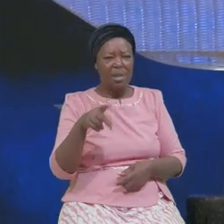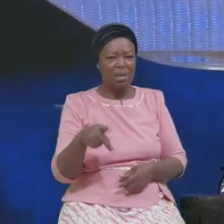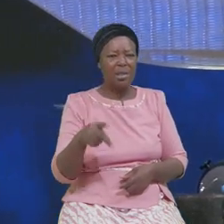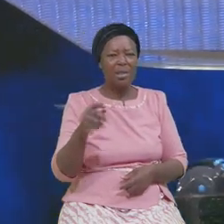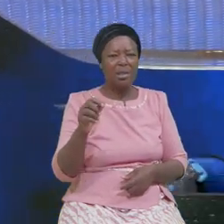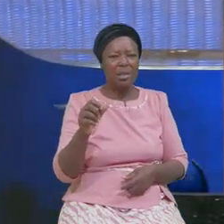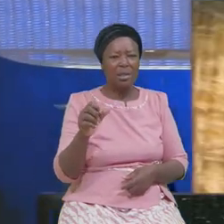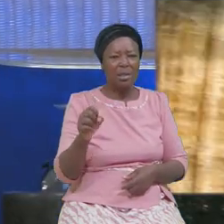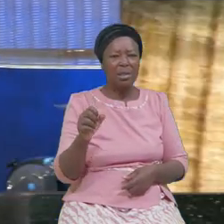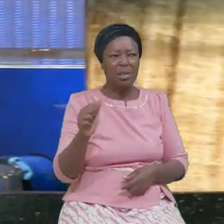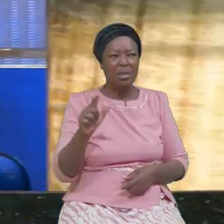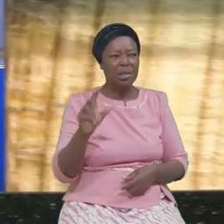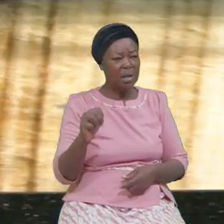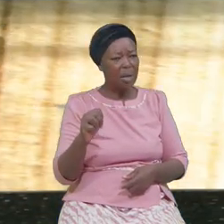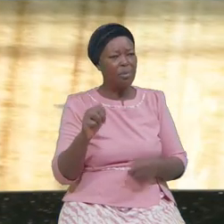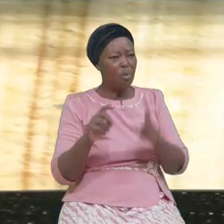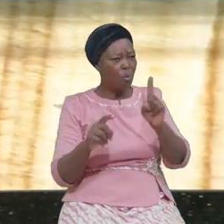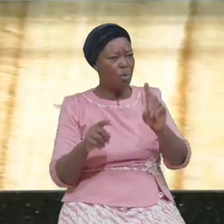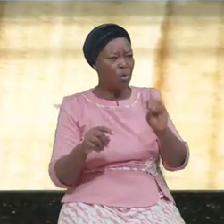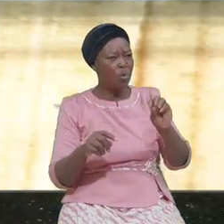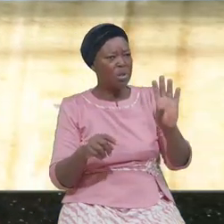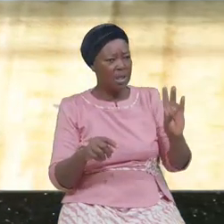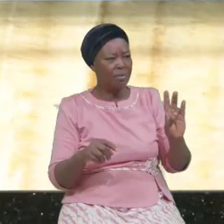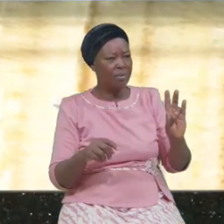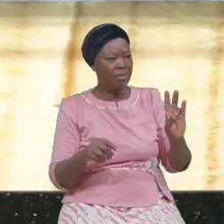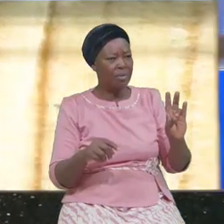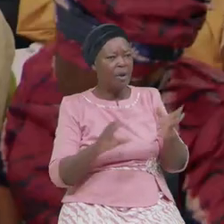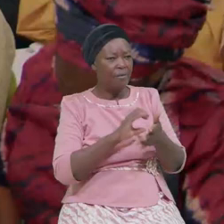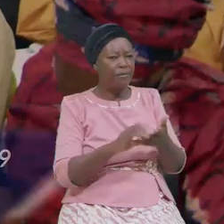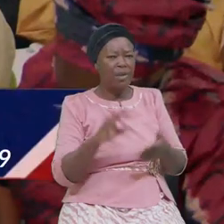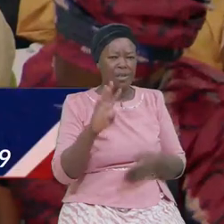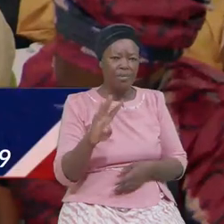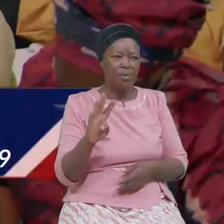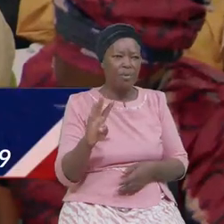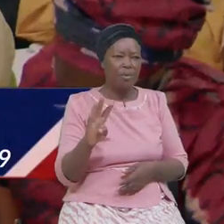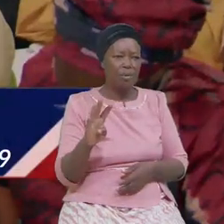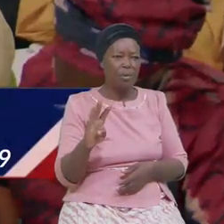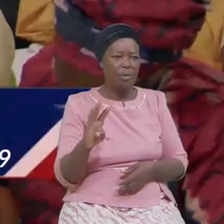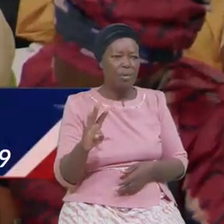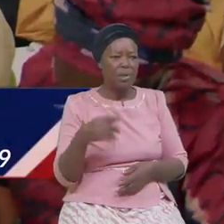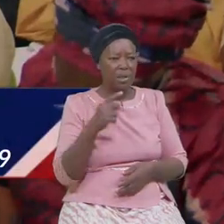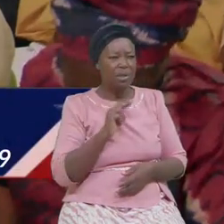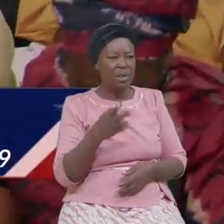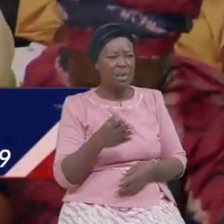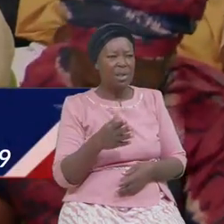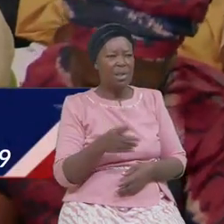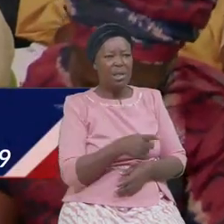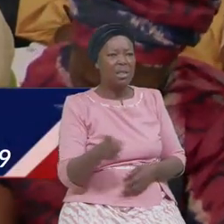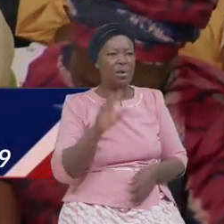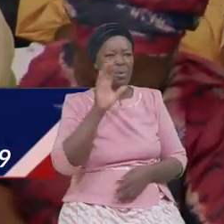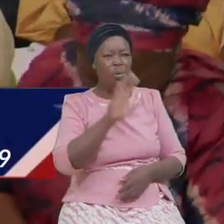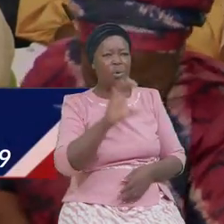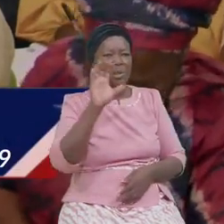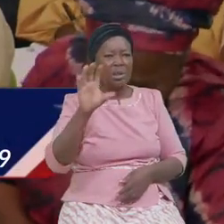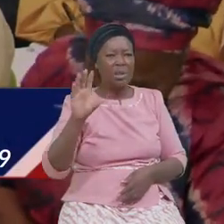someone 7. In Psalm 107 verse 4, it tells us here, it says, they